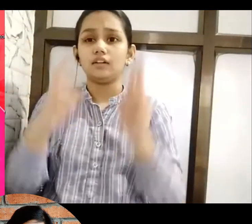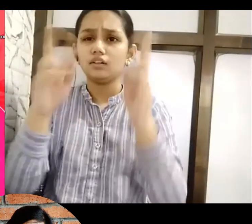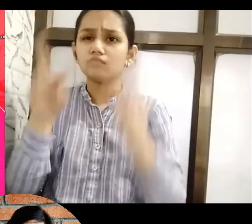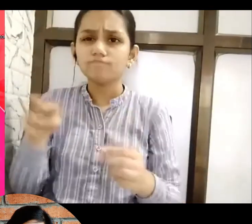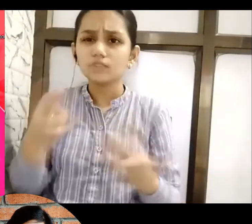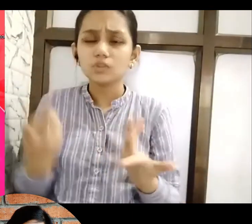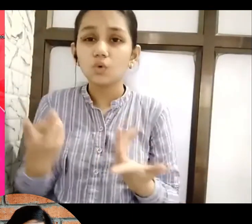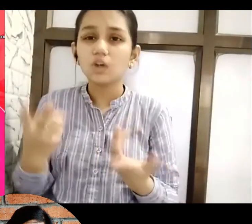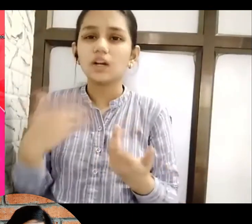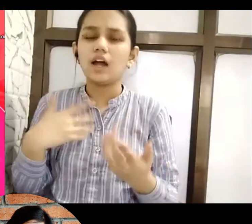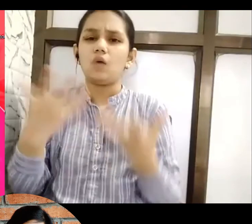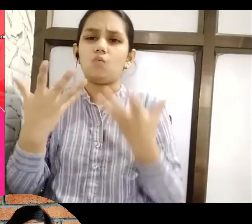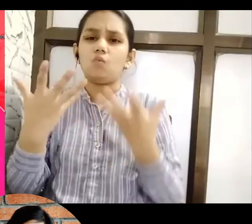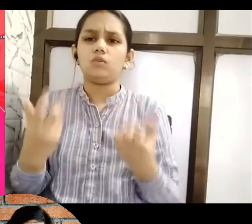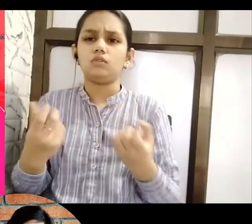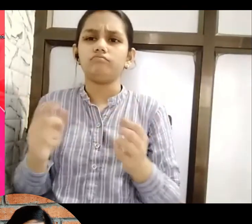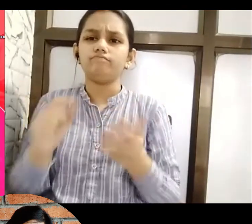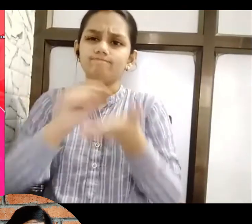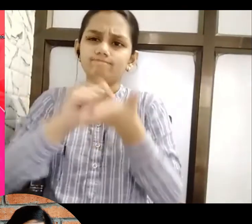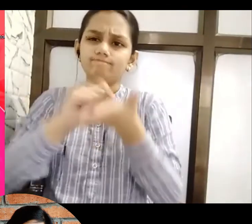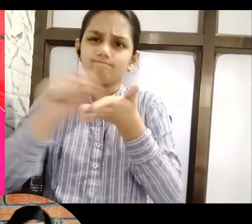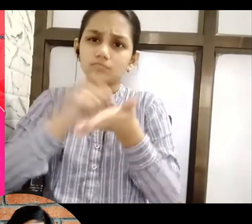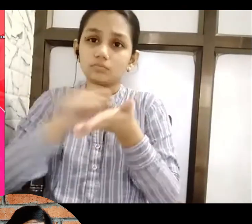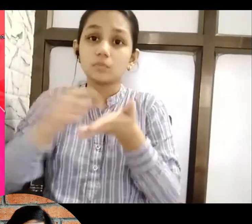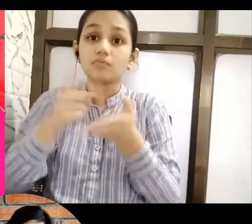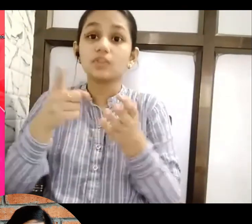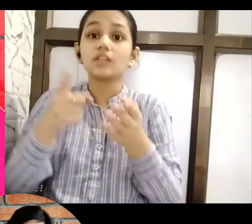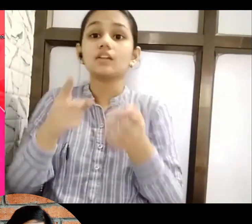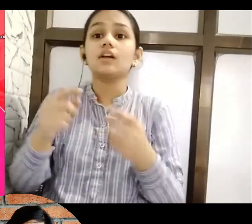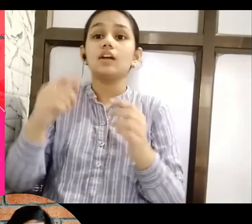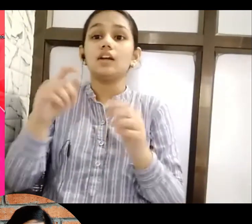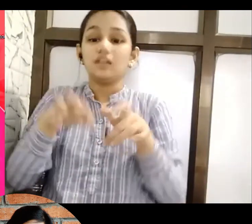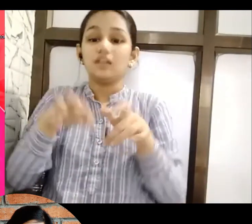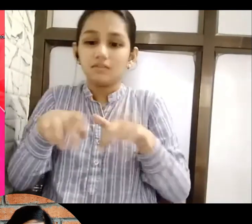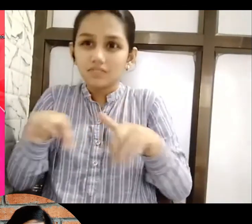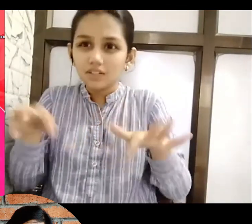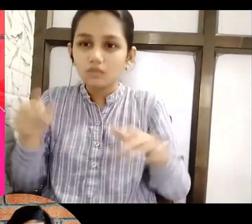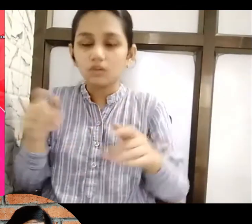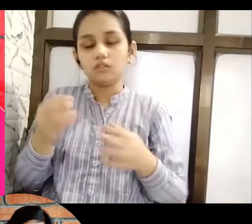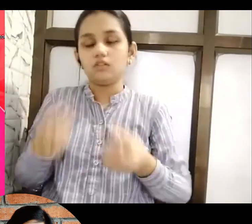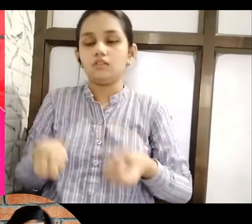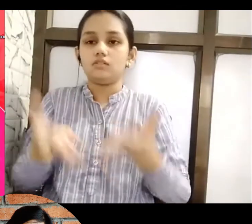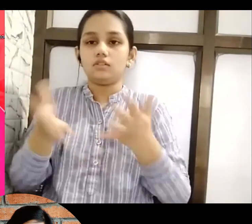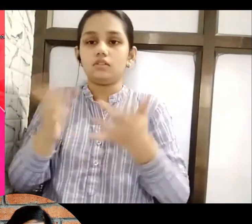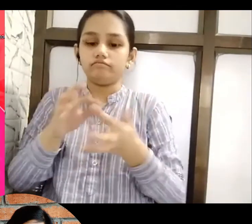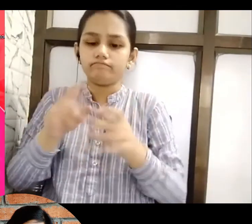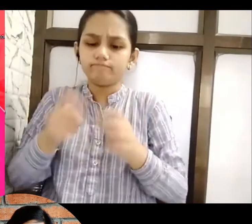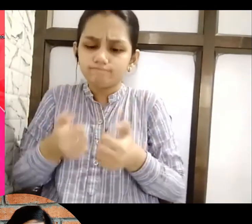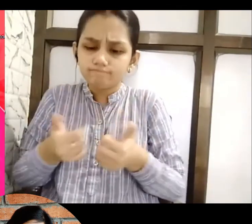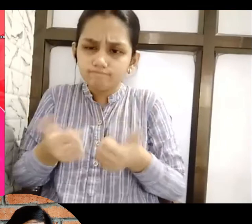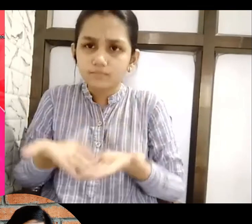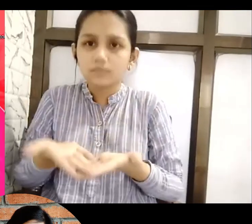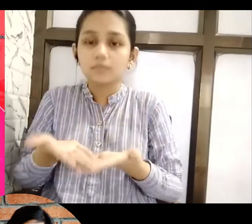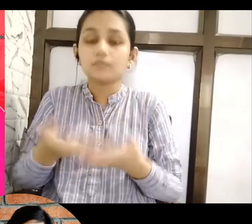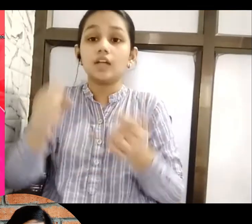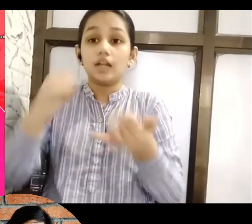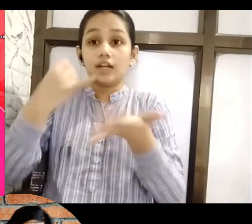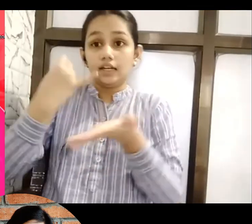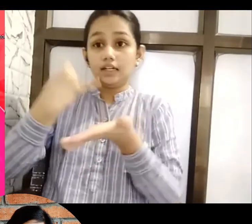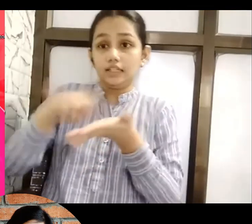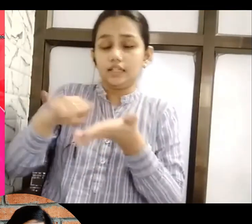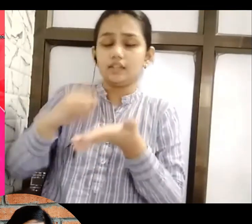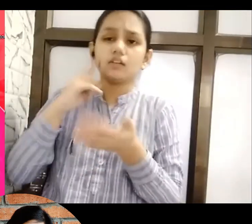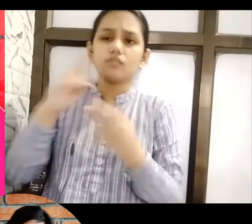write something on it, so you can start writing with the keyboard. Correct? Second thing, delete. If I want to